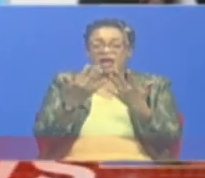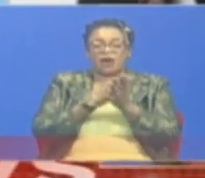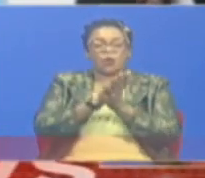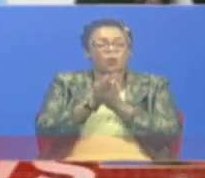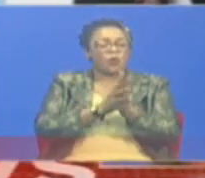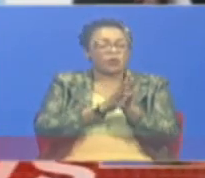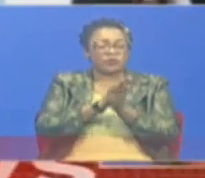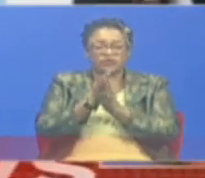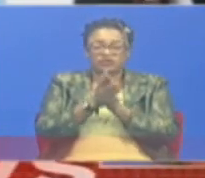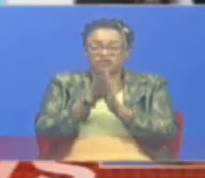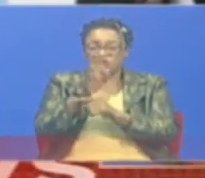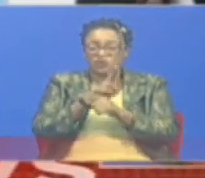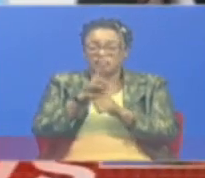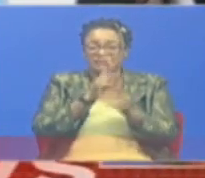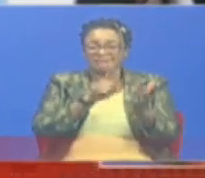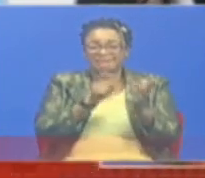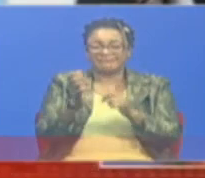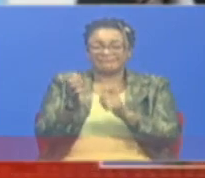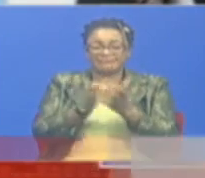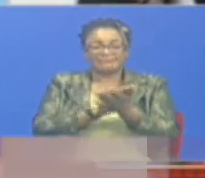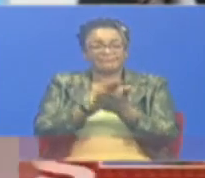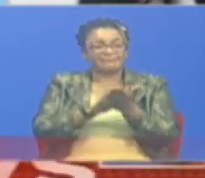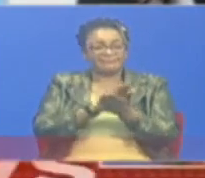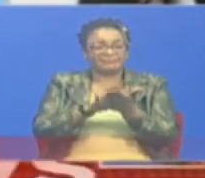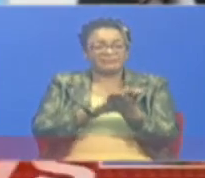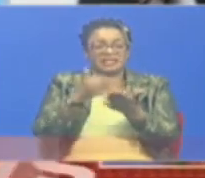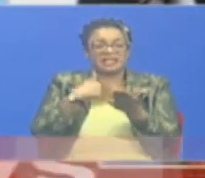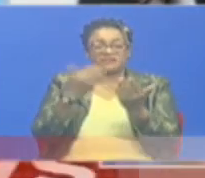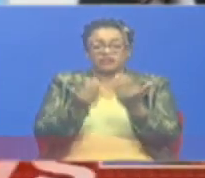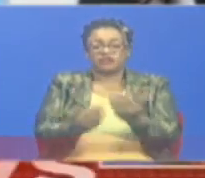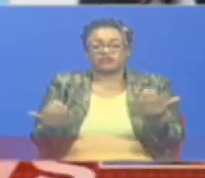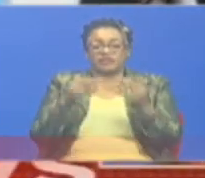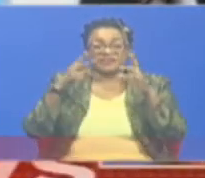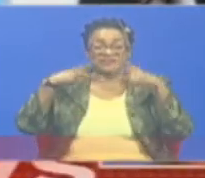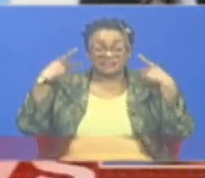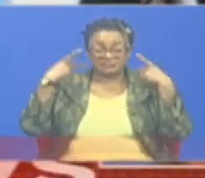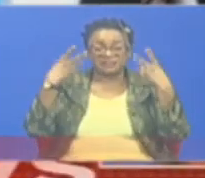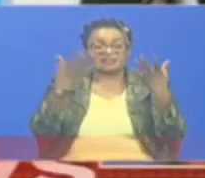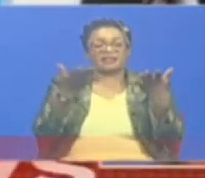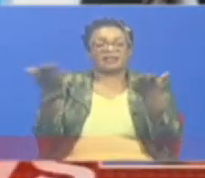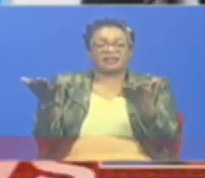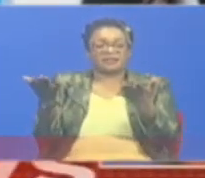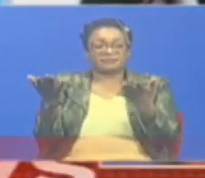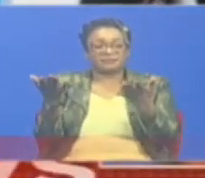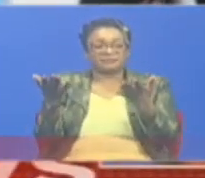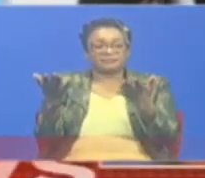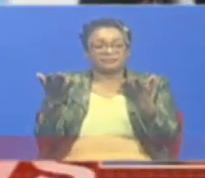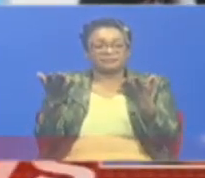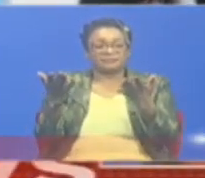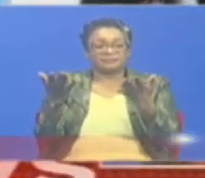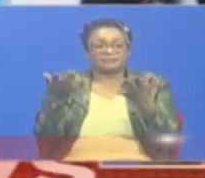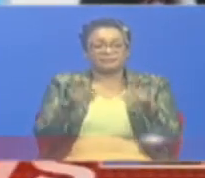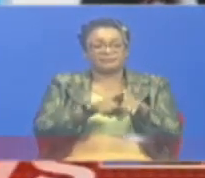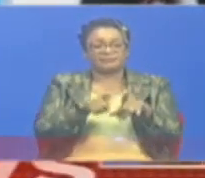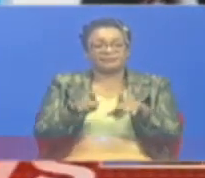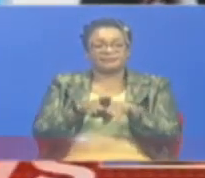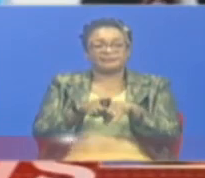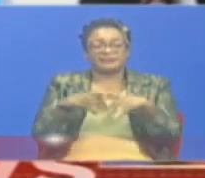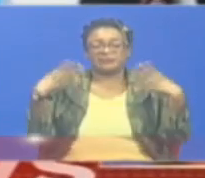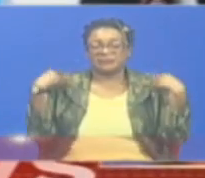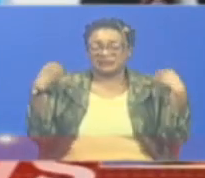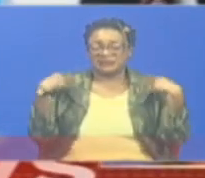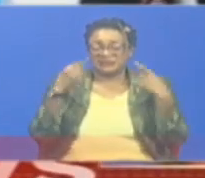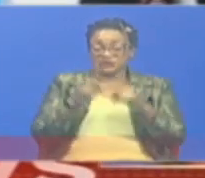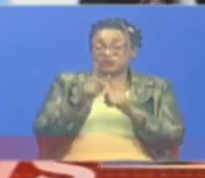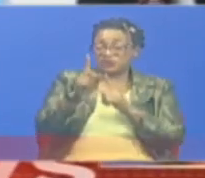using sanitizers. There are even children's face masks now in the market locally. And of course, practicing physical and